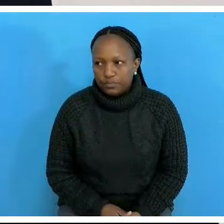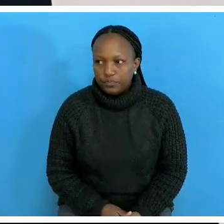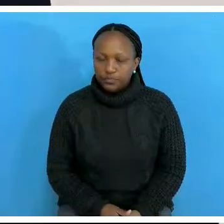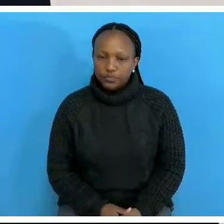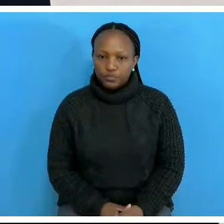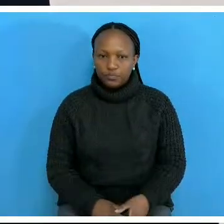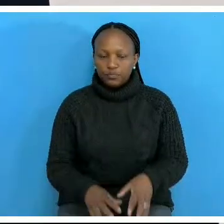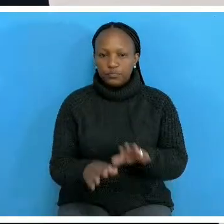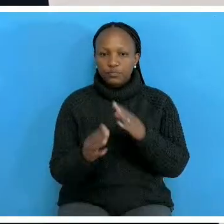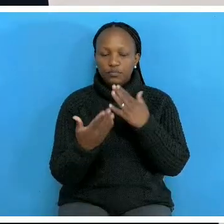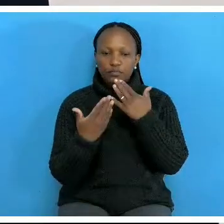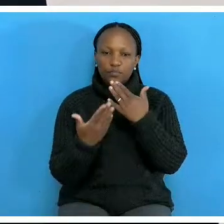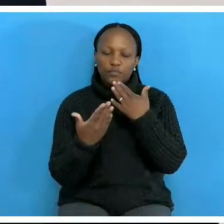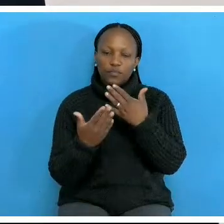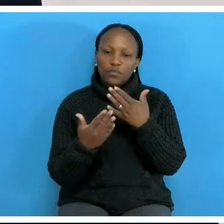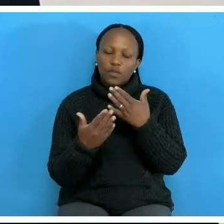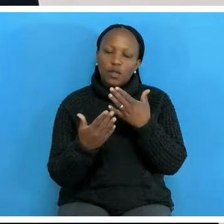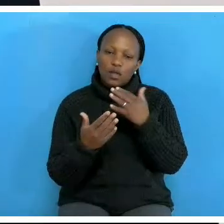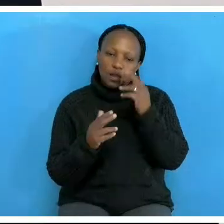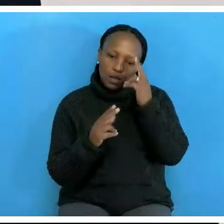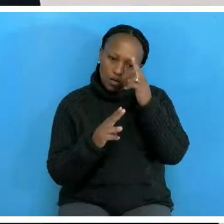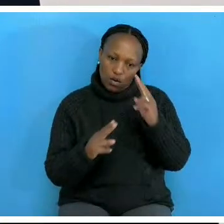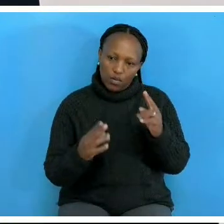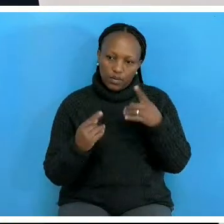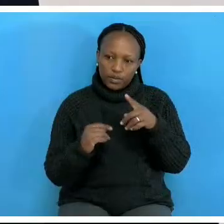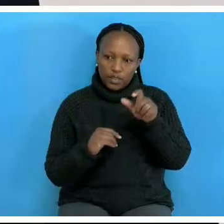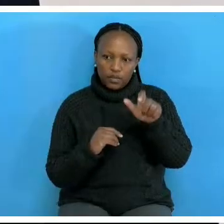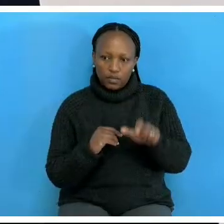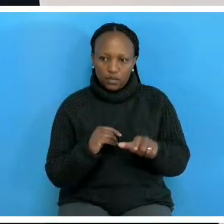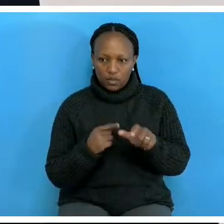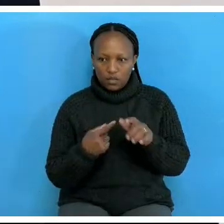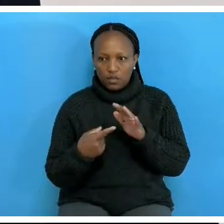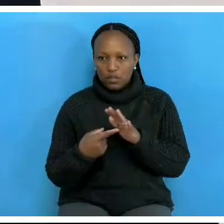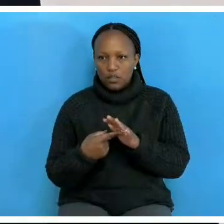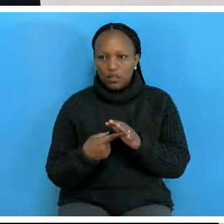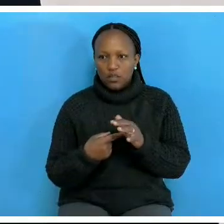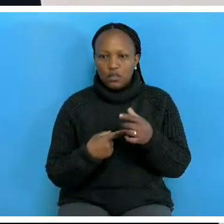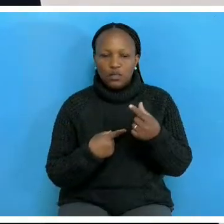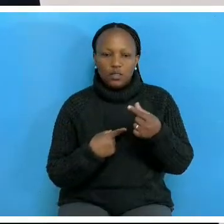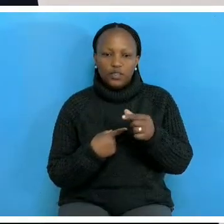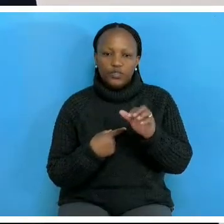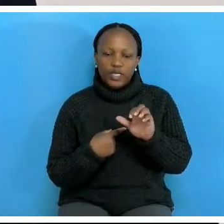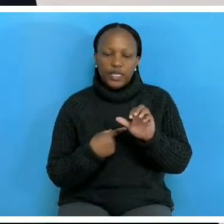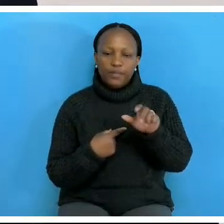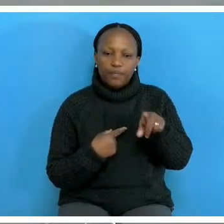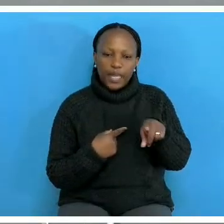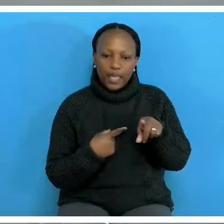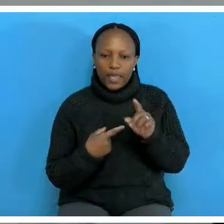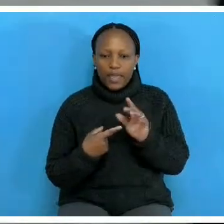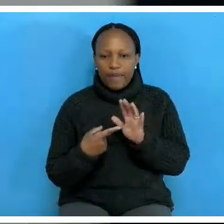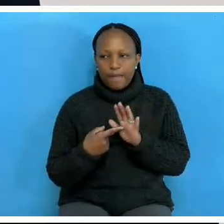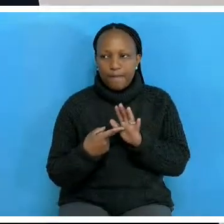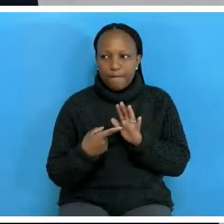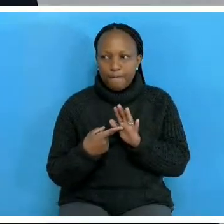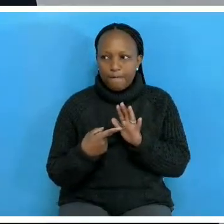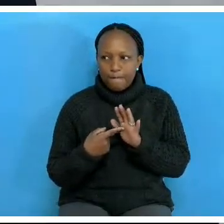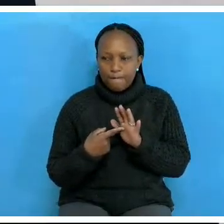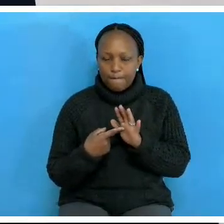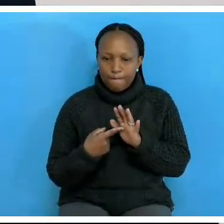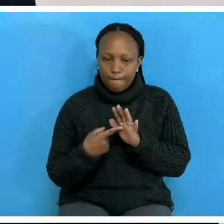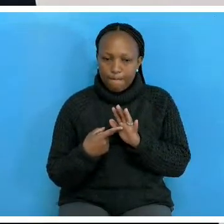Thank you, Honorable Chair. I'm going to request that GEP takes us through